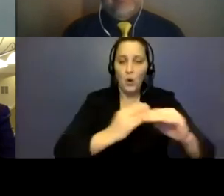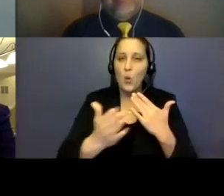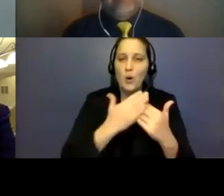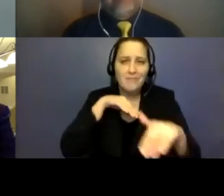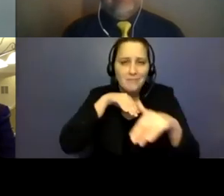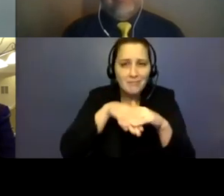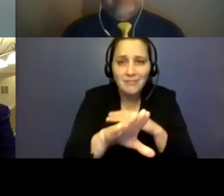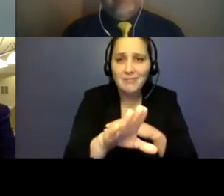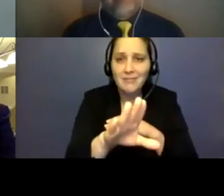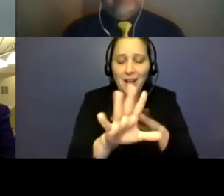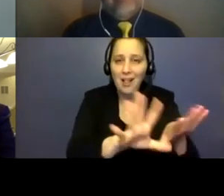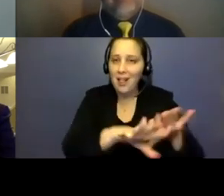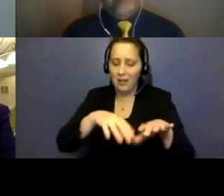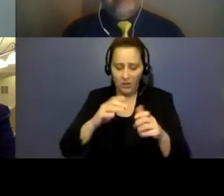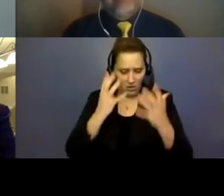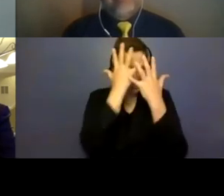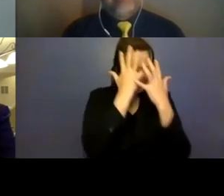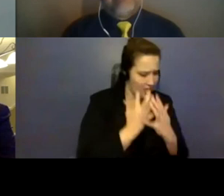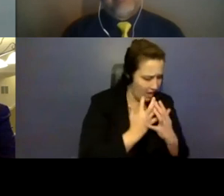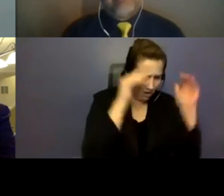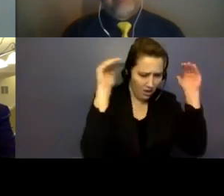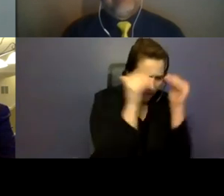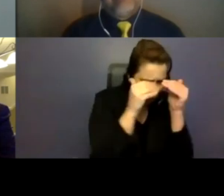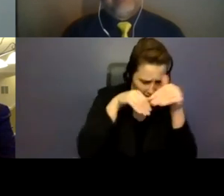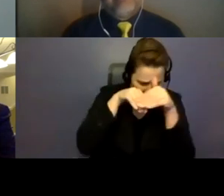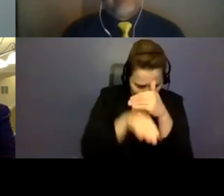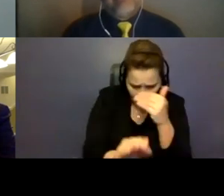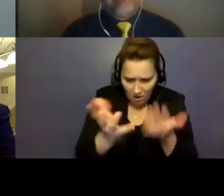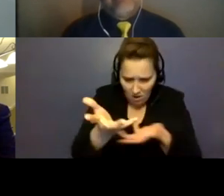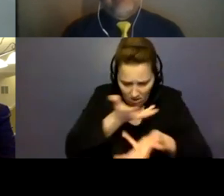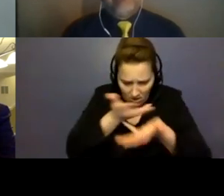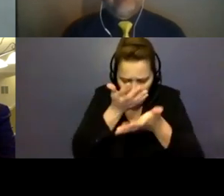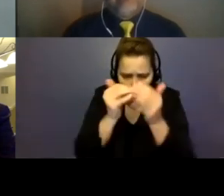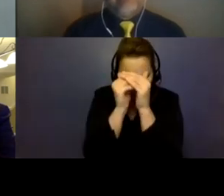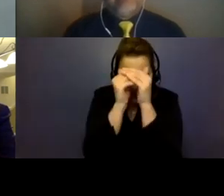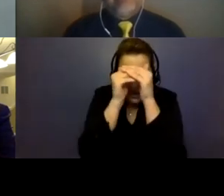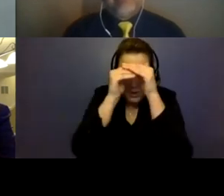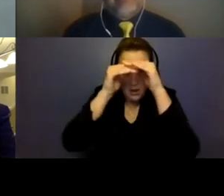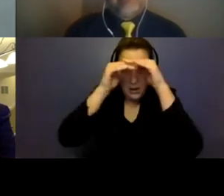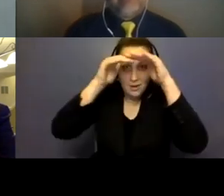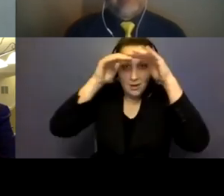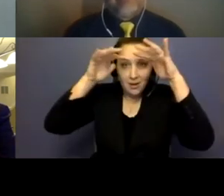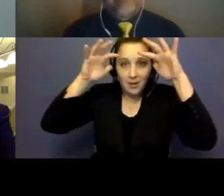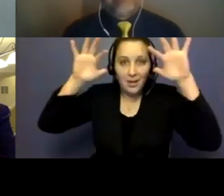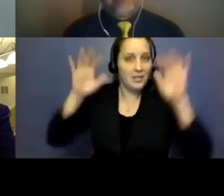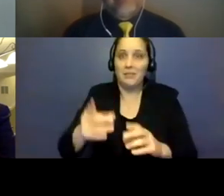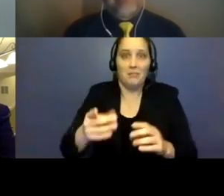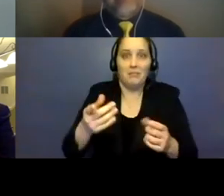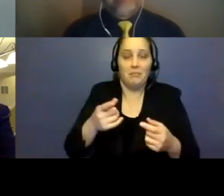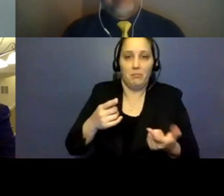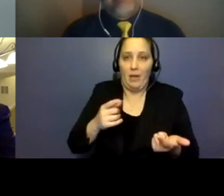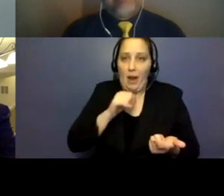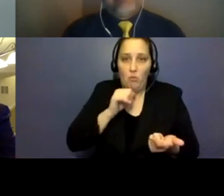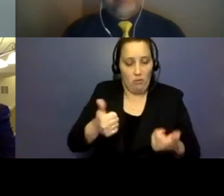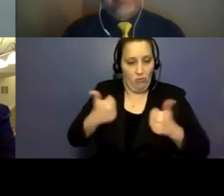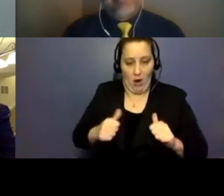literally walk out a different person. I didn't know how much I needed it. I ended up in the room just randomly. My brother called me